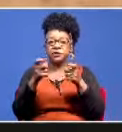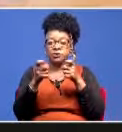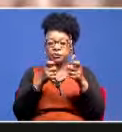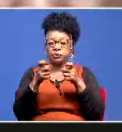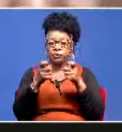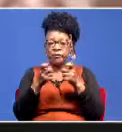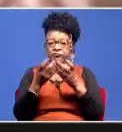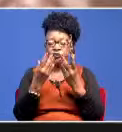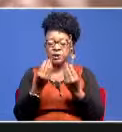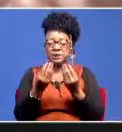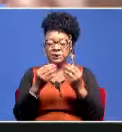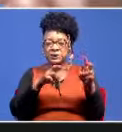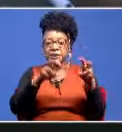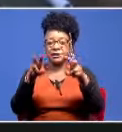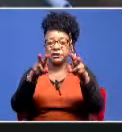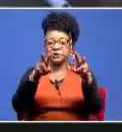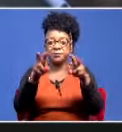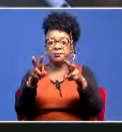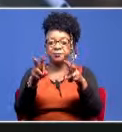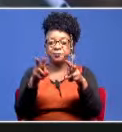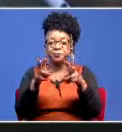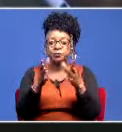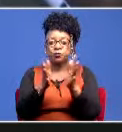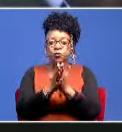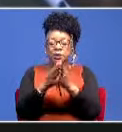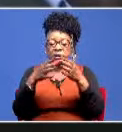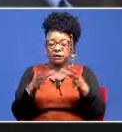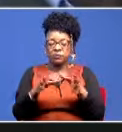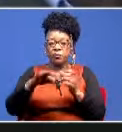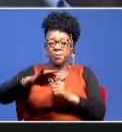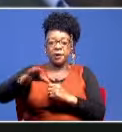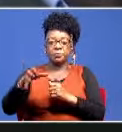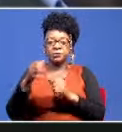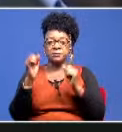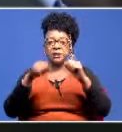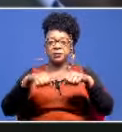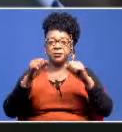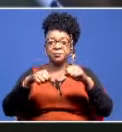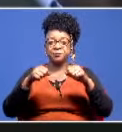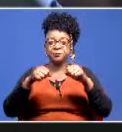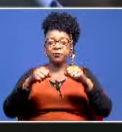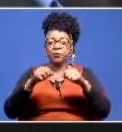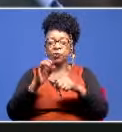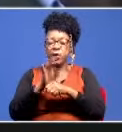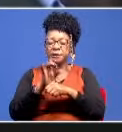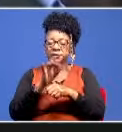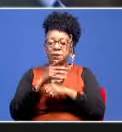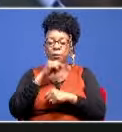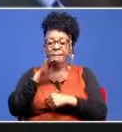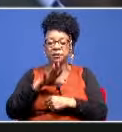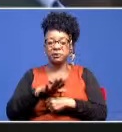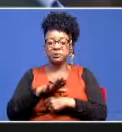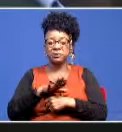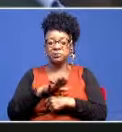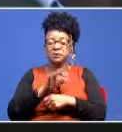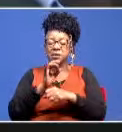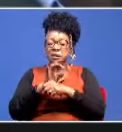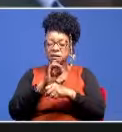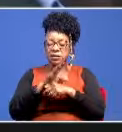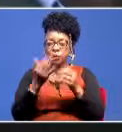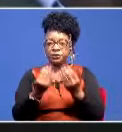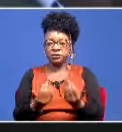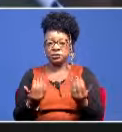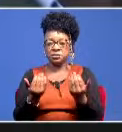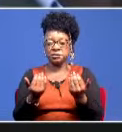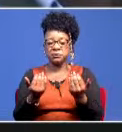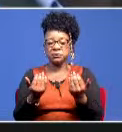easy tracing. Together with a team from the county, they have been able to counsel our parents, counsel our children.